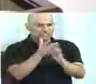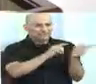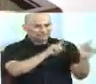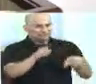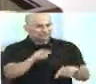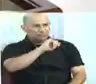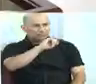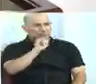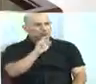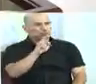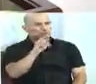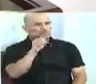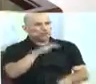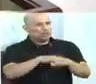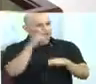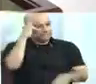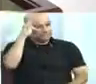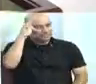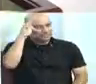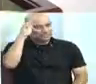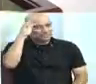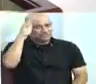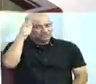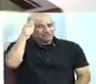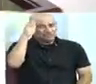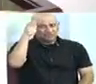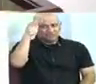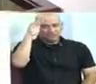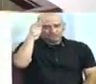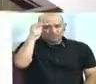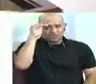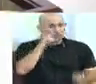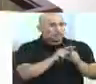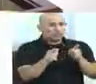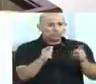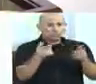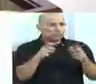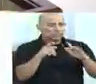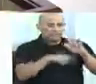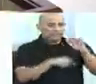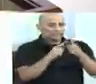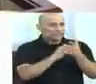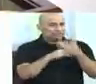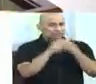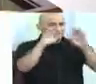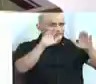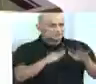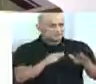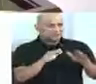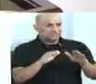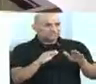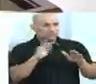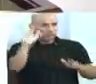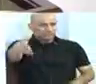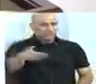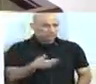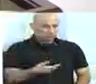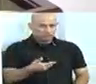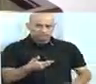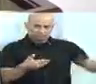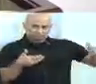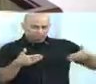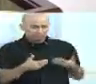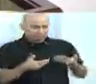on the donkey. But also you don't want to miss, because next Sunday we will welcome our interim pastor, Reverend Kevin Downer, as the